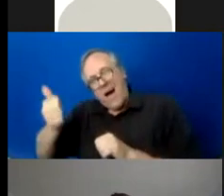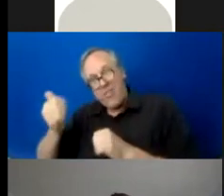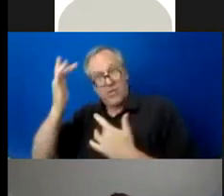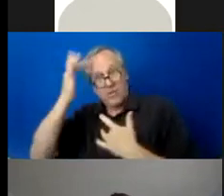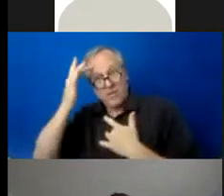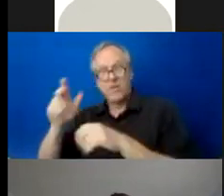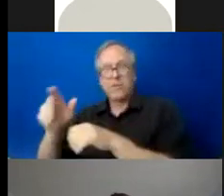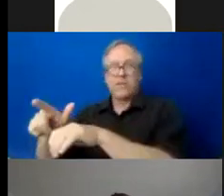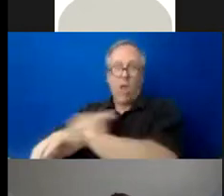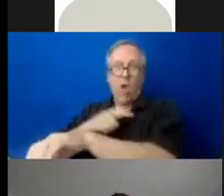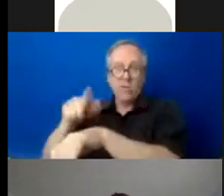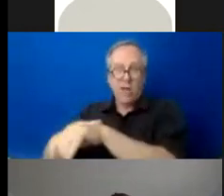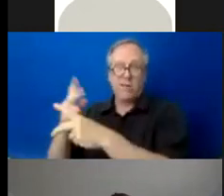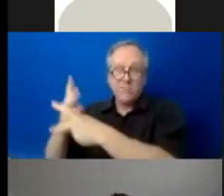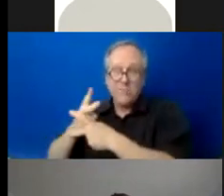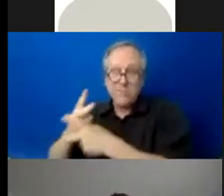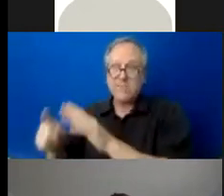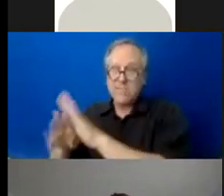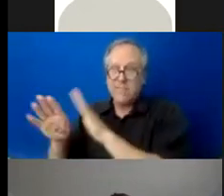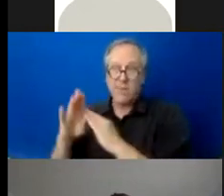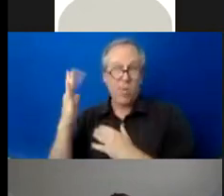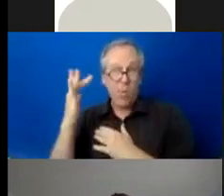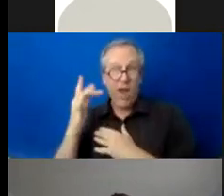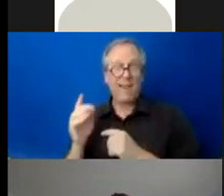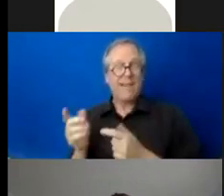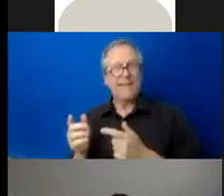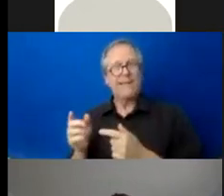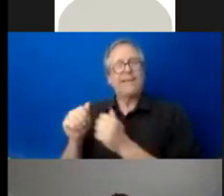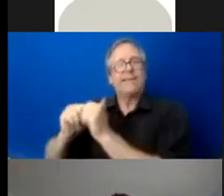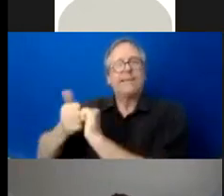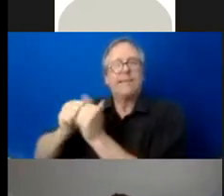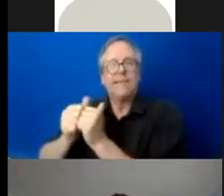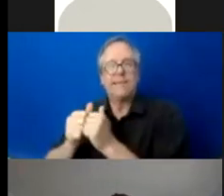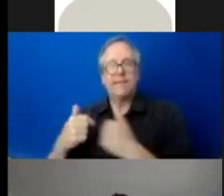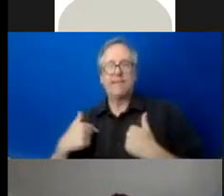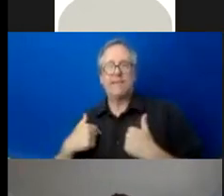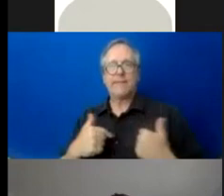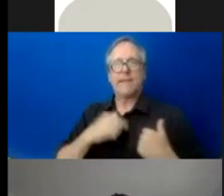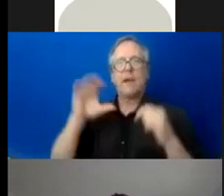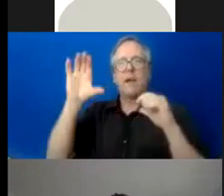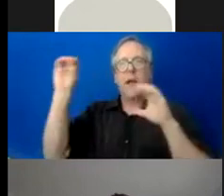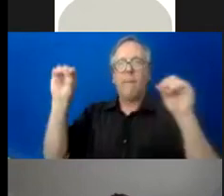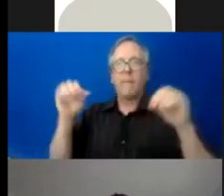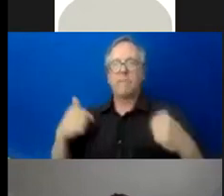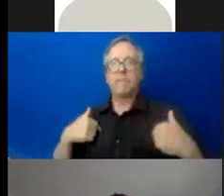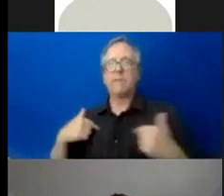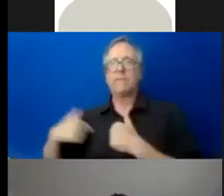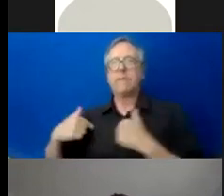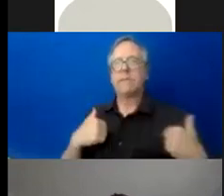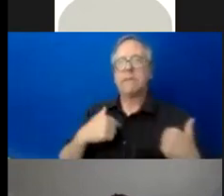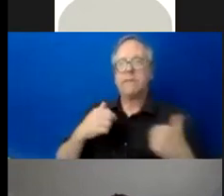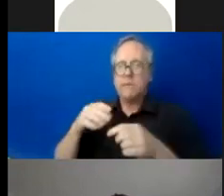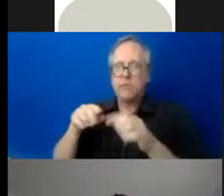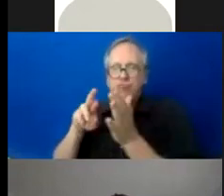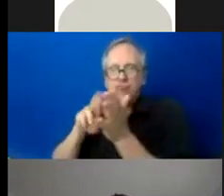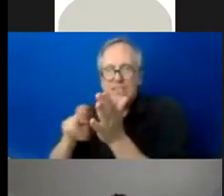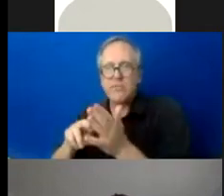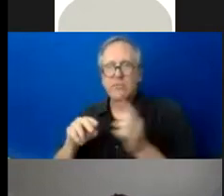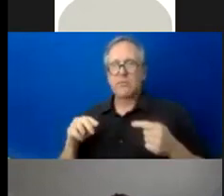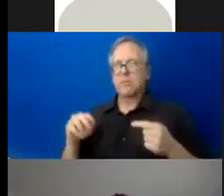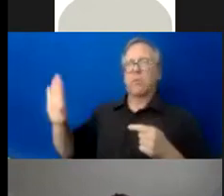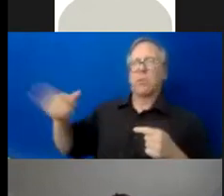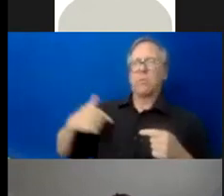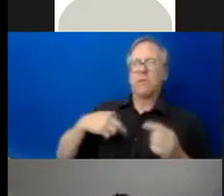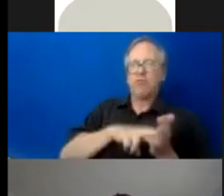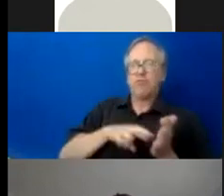part of that is that there's a lot of competing interests in terms of what type of research and